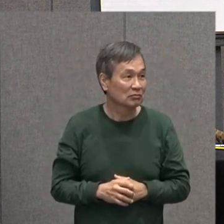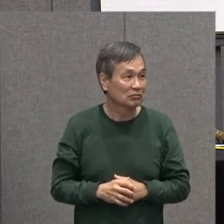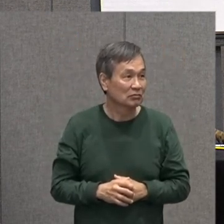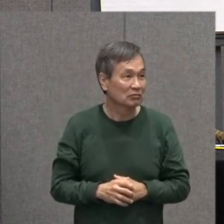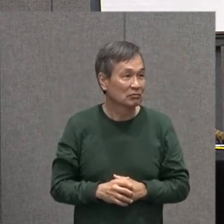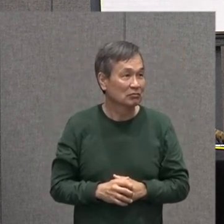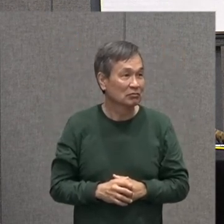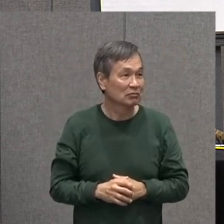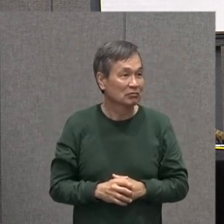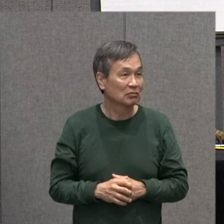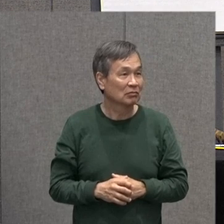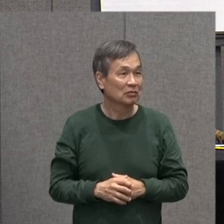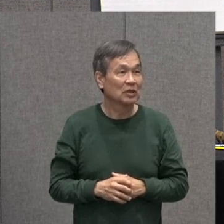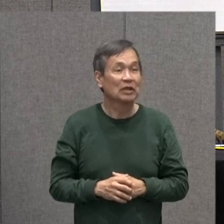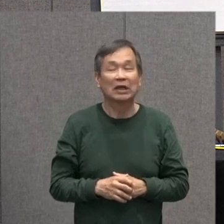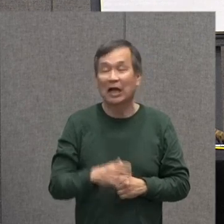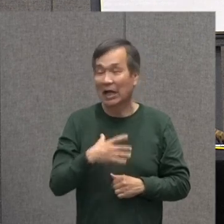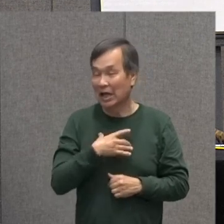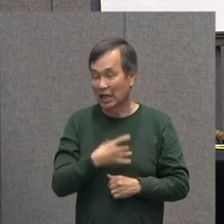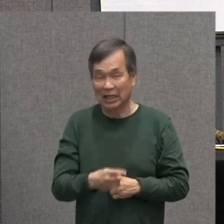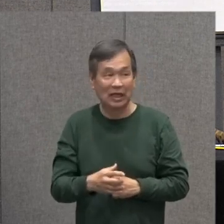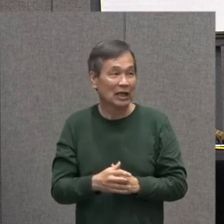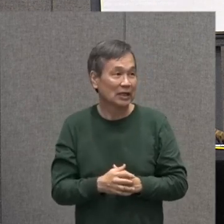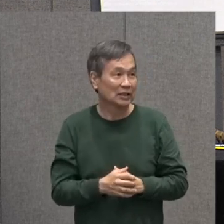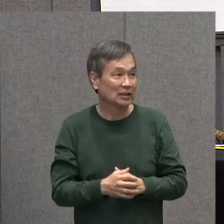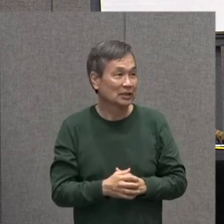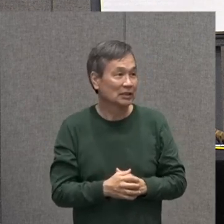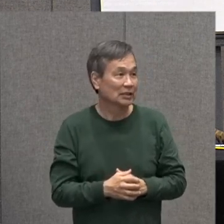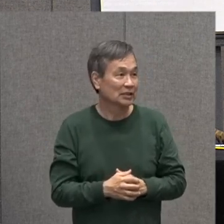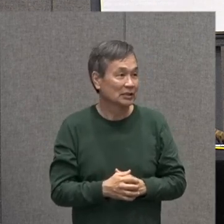I mean, it still looks pretty awesome. I know, but I kind of like the paper chain in the front.